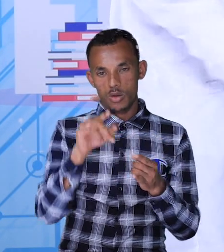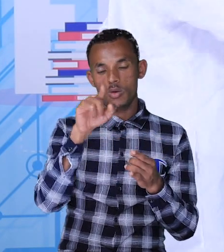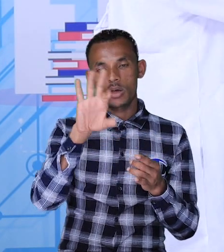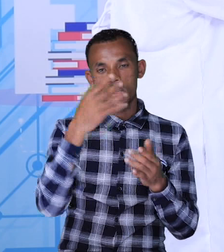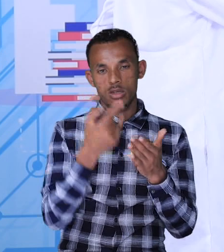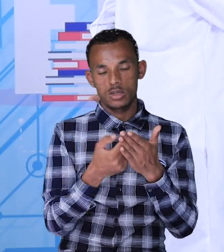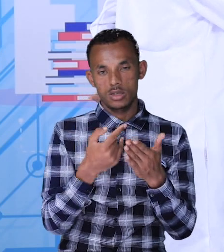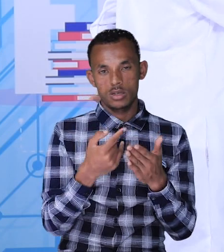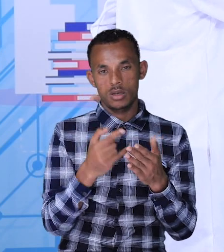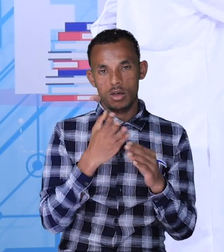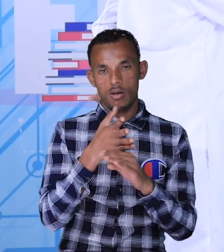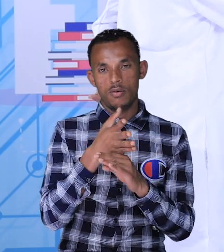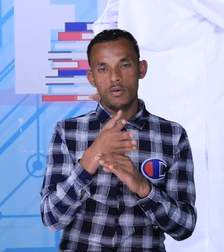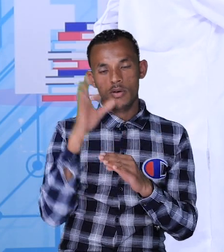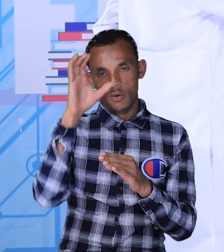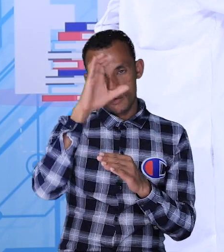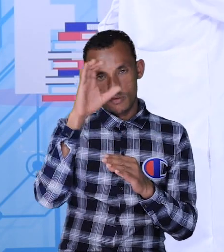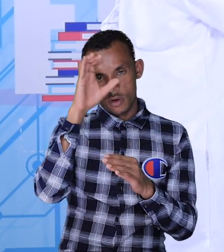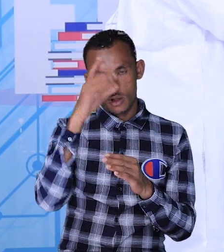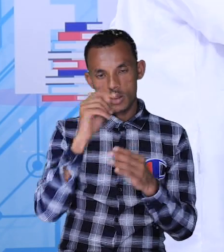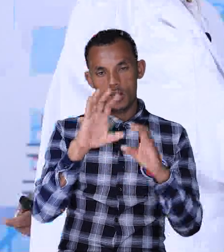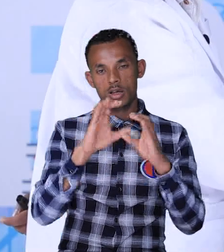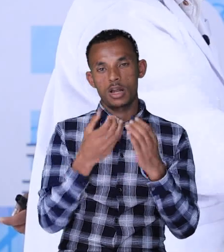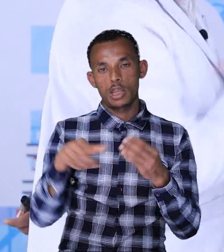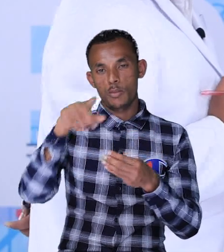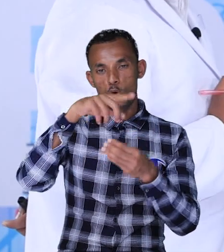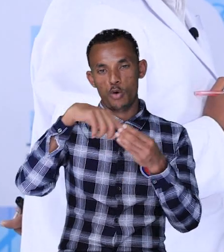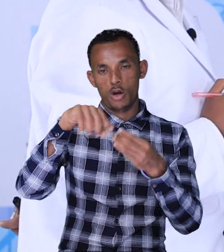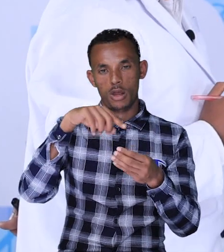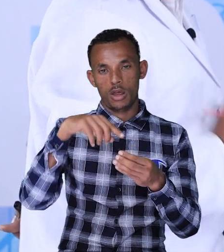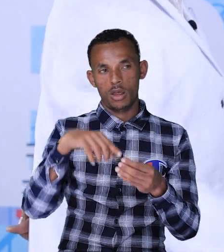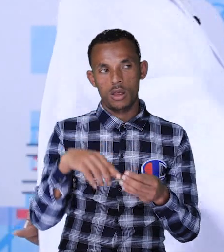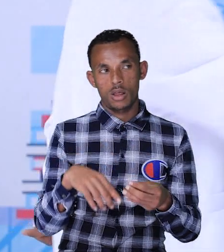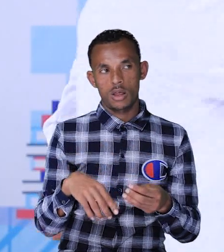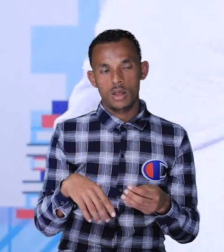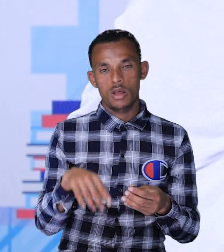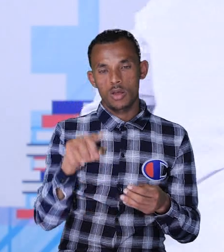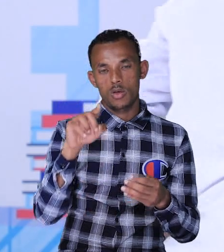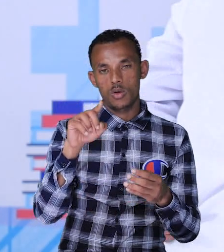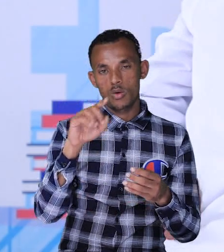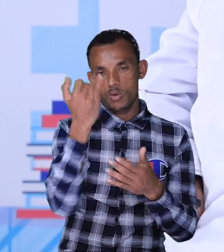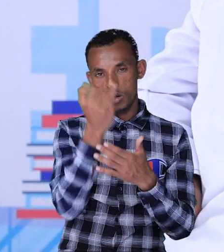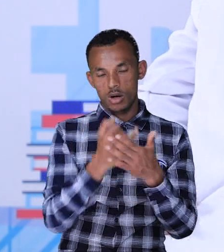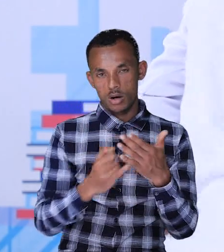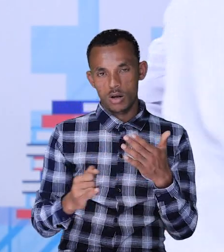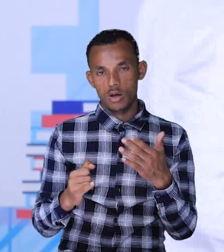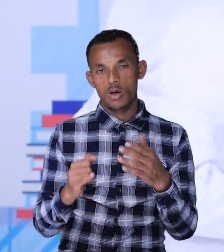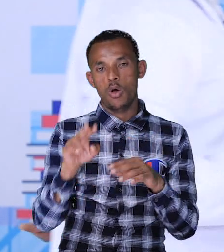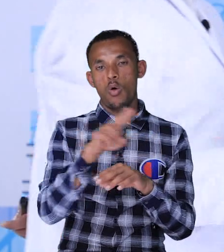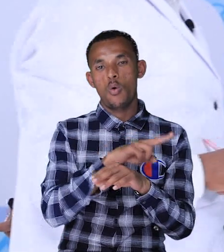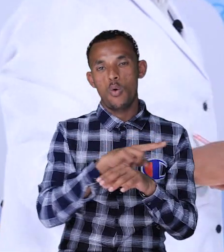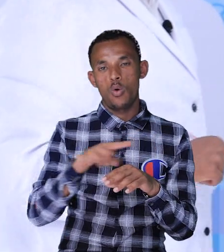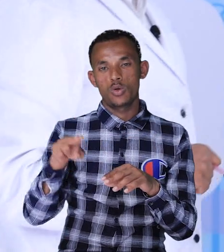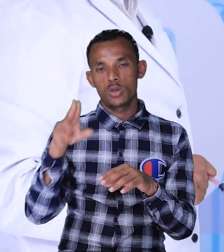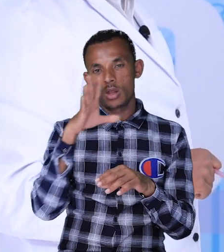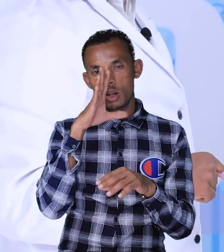So after finding the class boundaries, you'll just draw horizontal